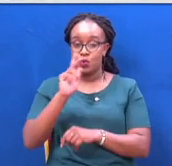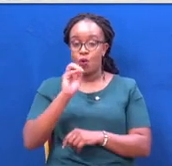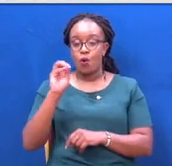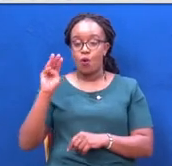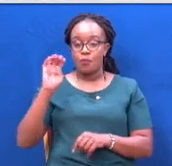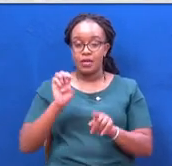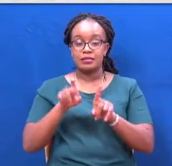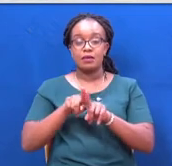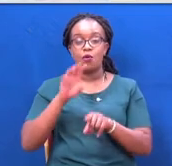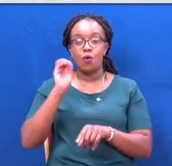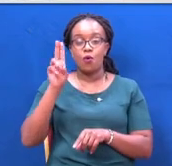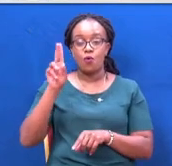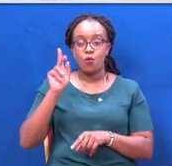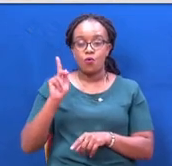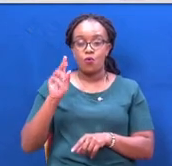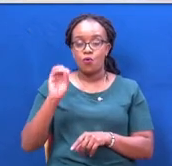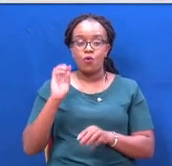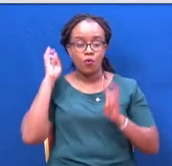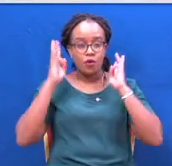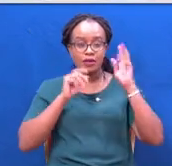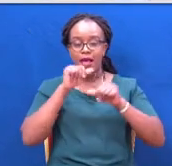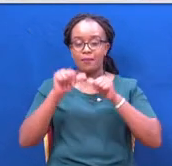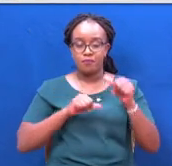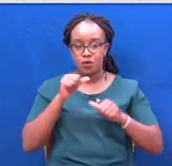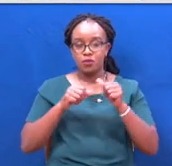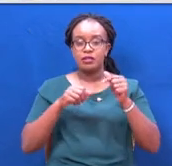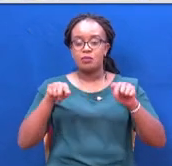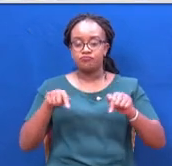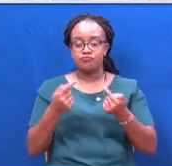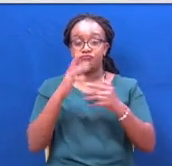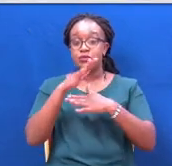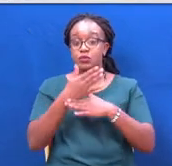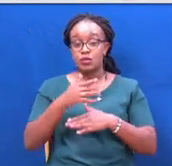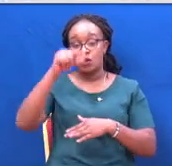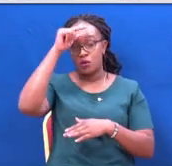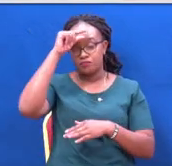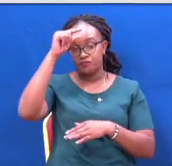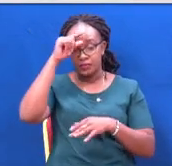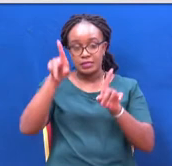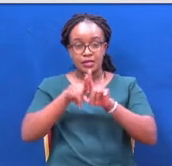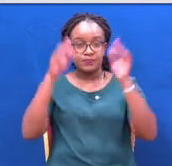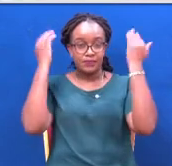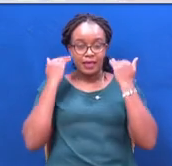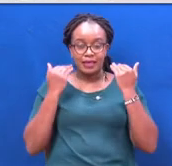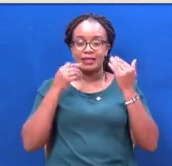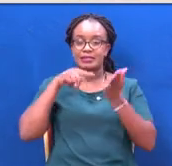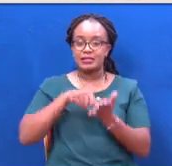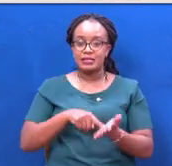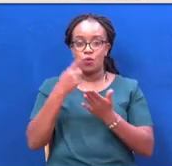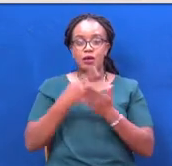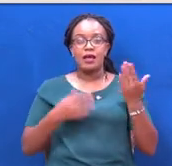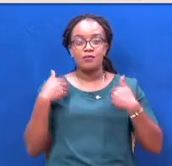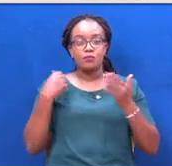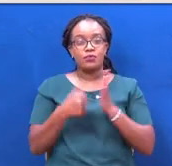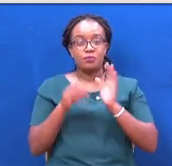Ouko not to worry of the executive judiciary's part, insisting there is no bad blood between the two arms of government. Both